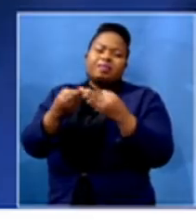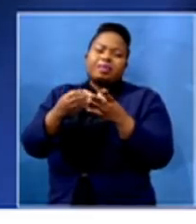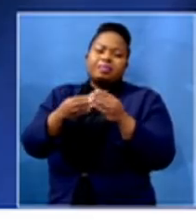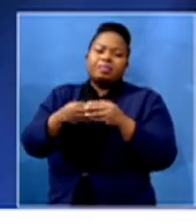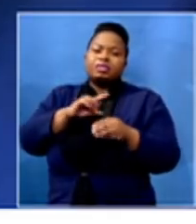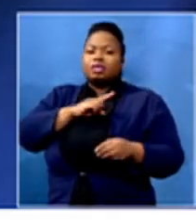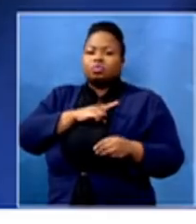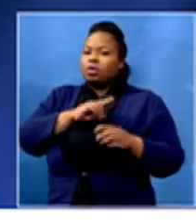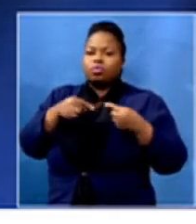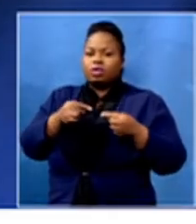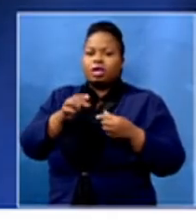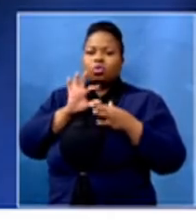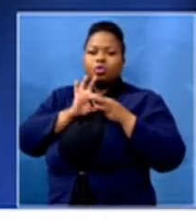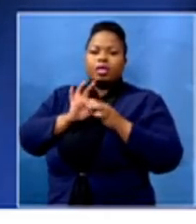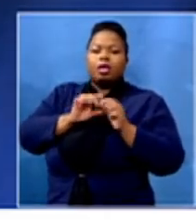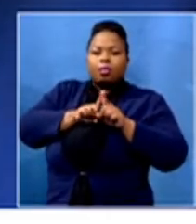you mustn't be